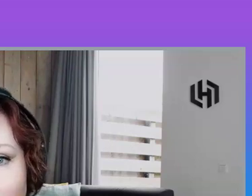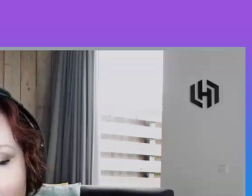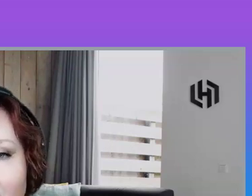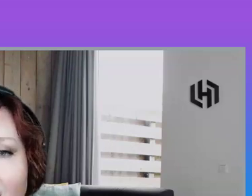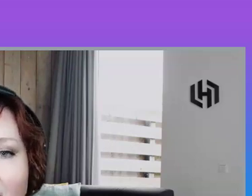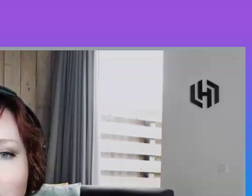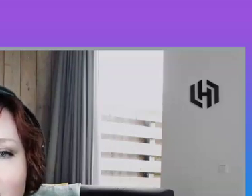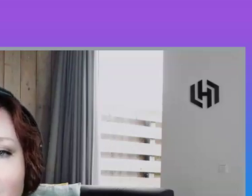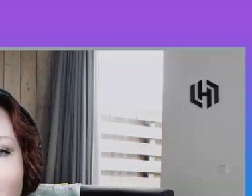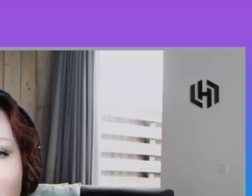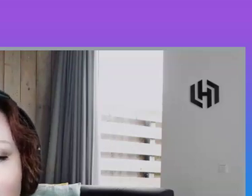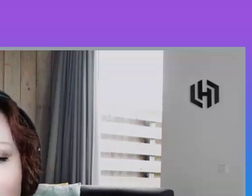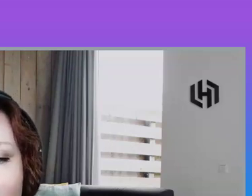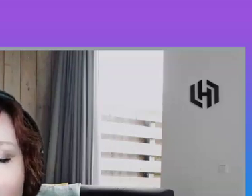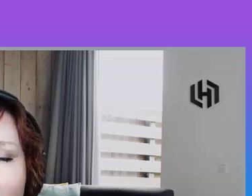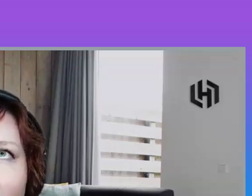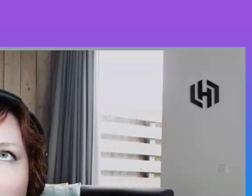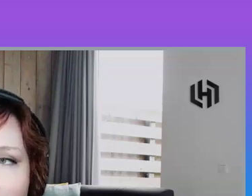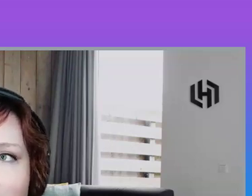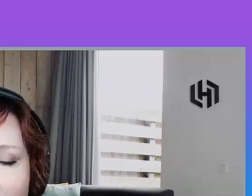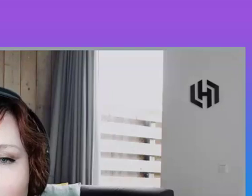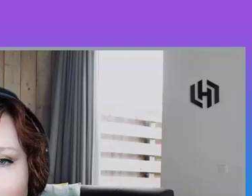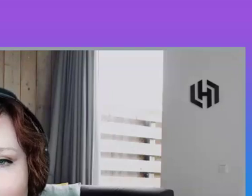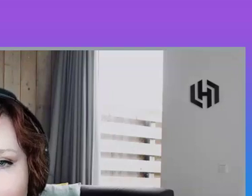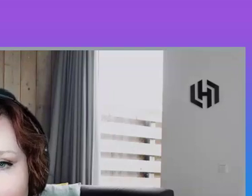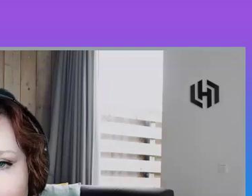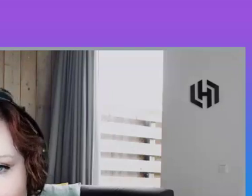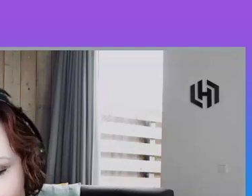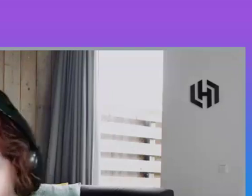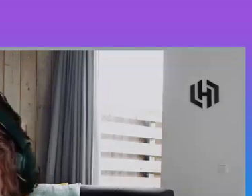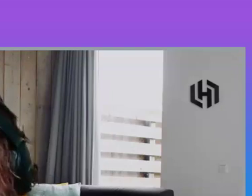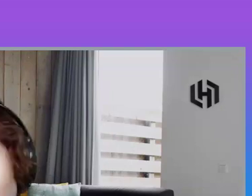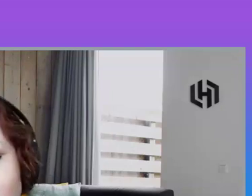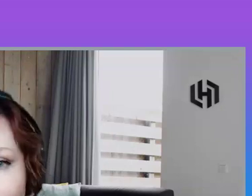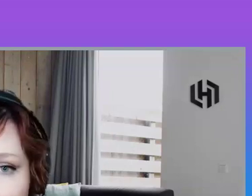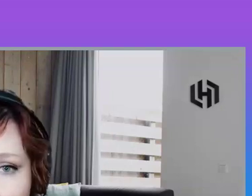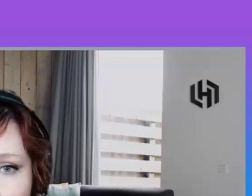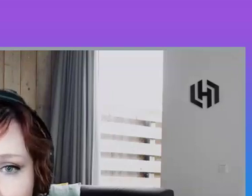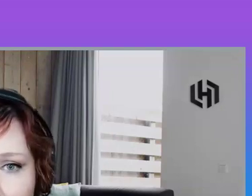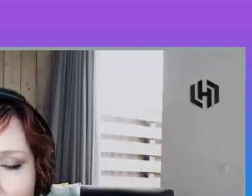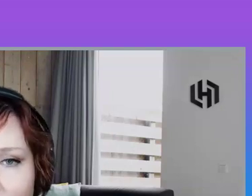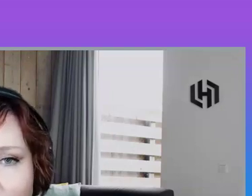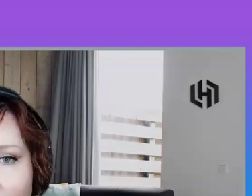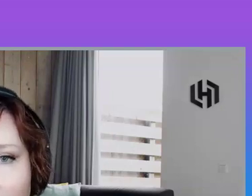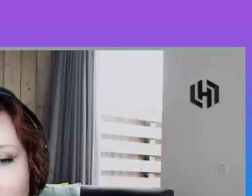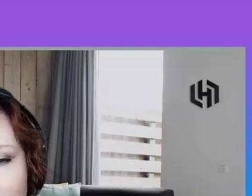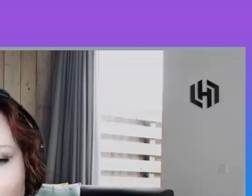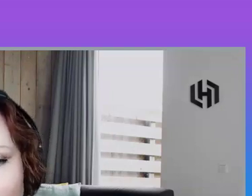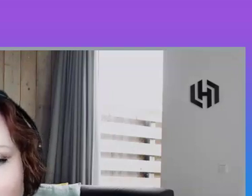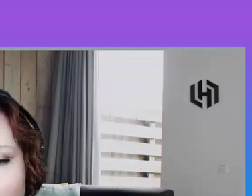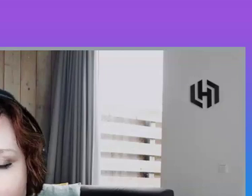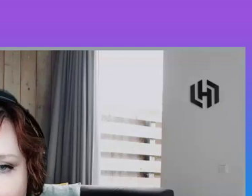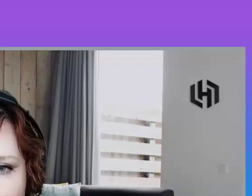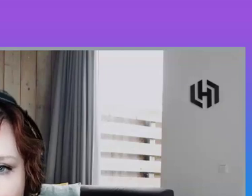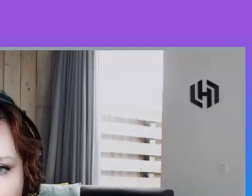great question. An use case where that might be what you need to do is